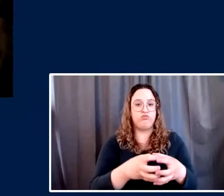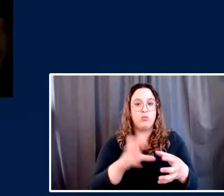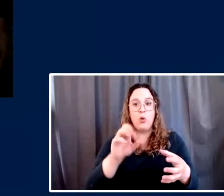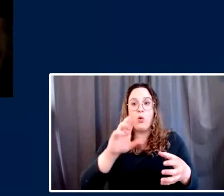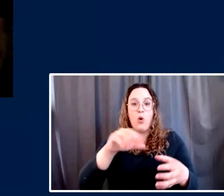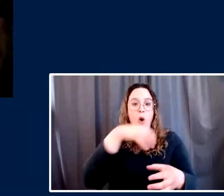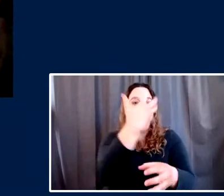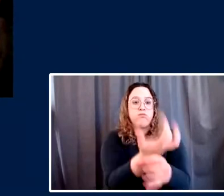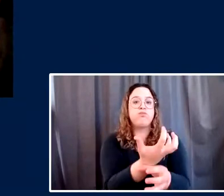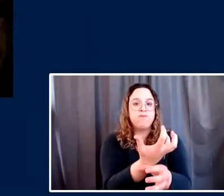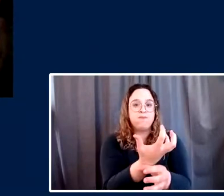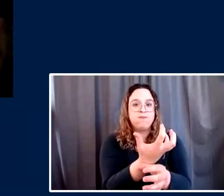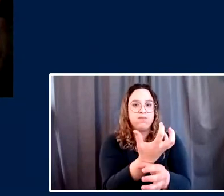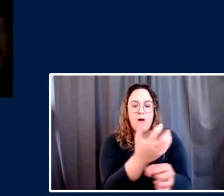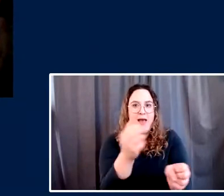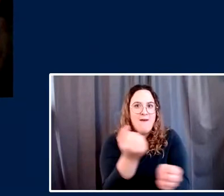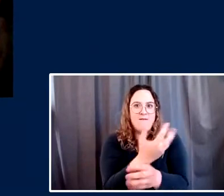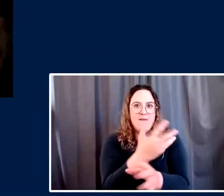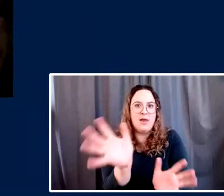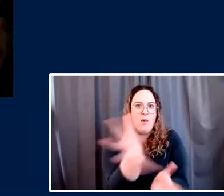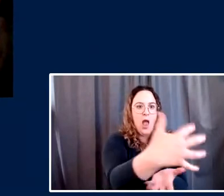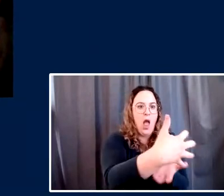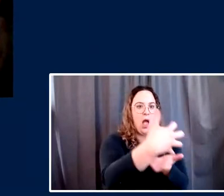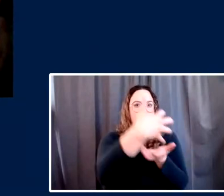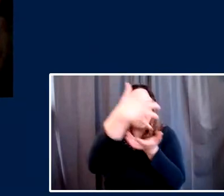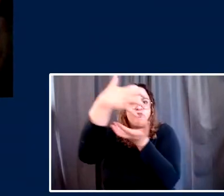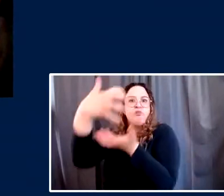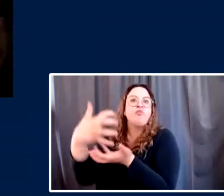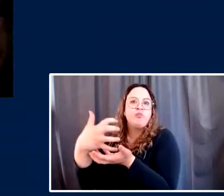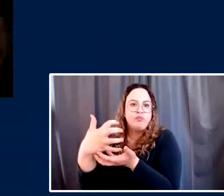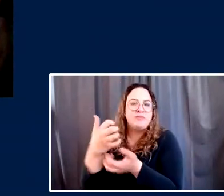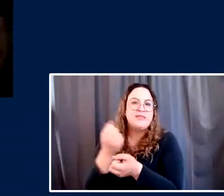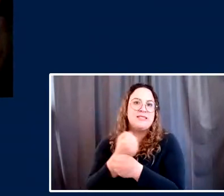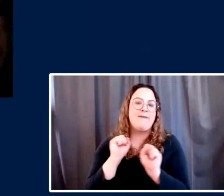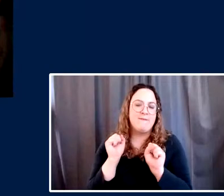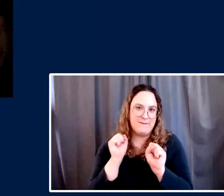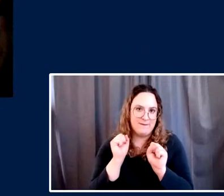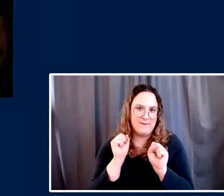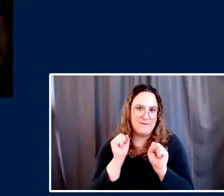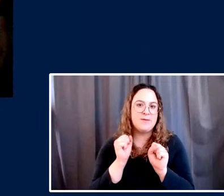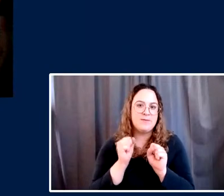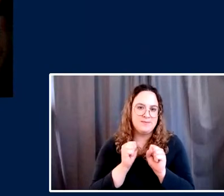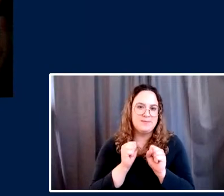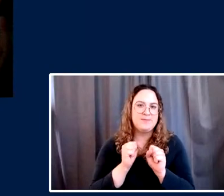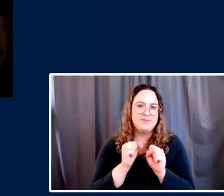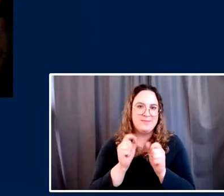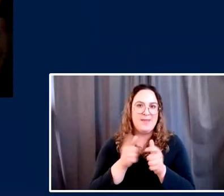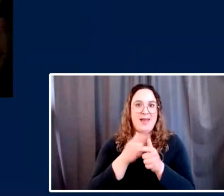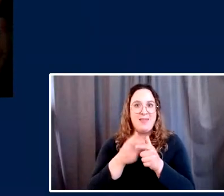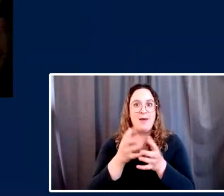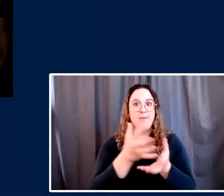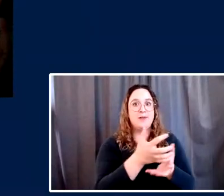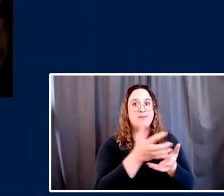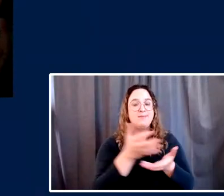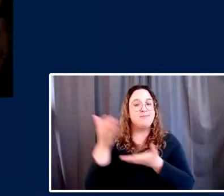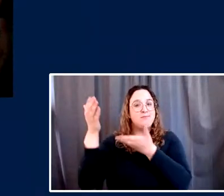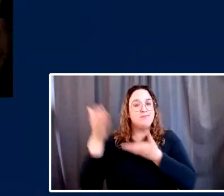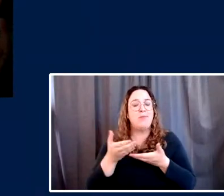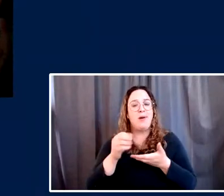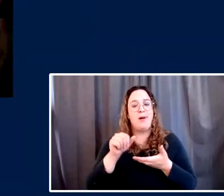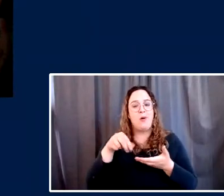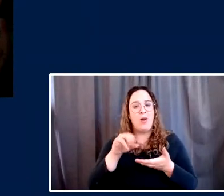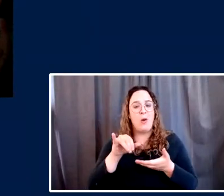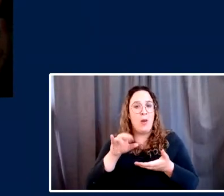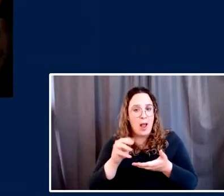our sample box and bring it safely to the surface, and then it'll go on to the aquarium and possibly go into the